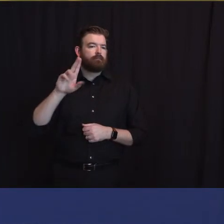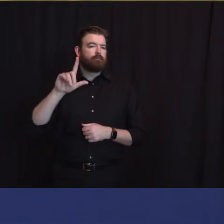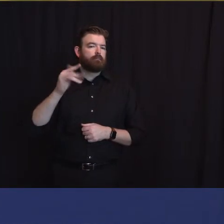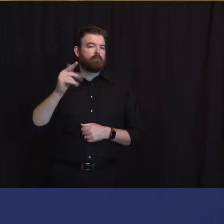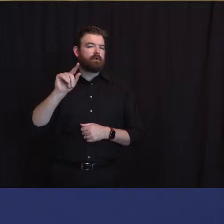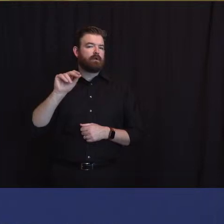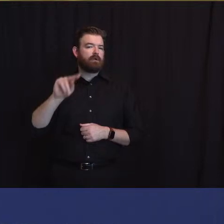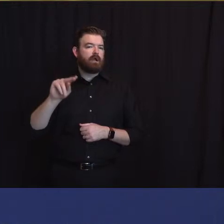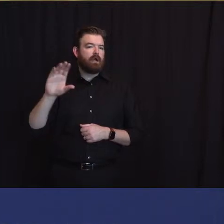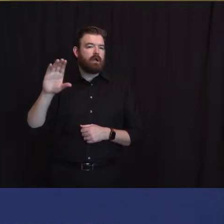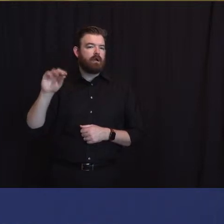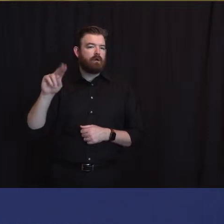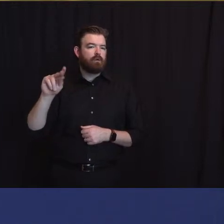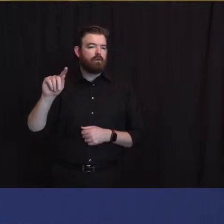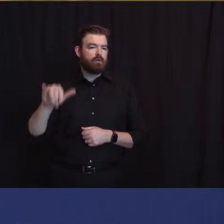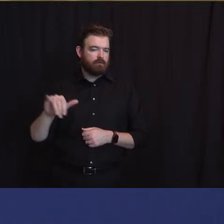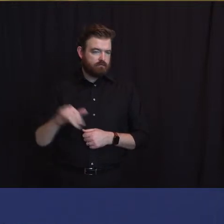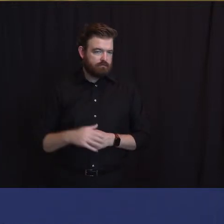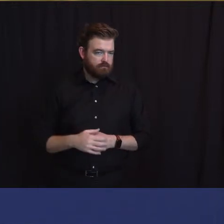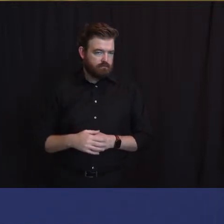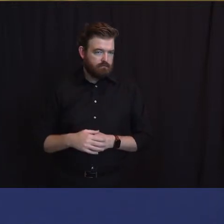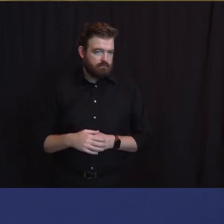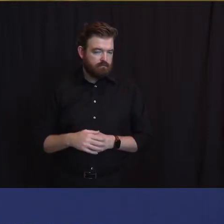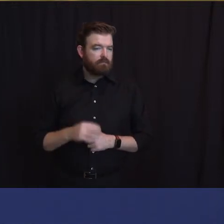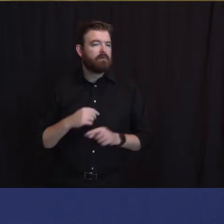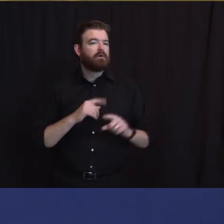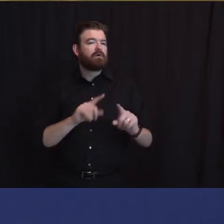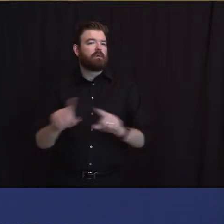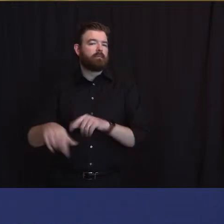tap, extraordinary food